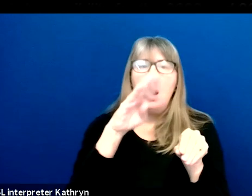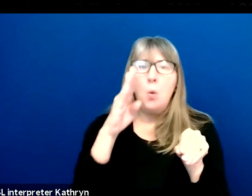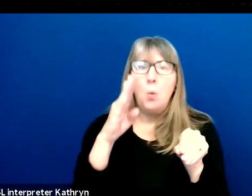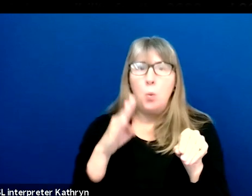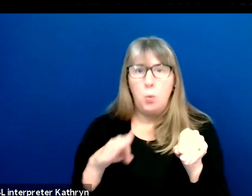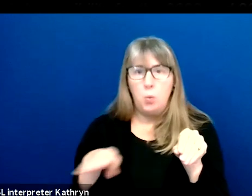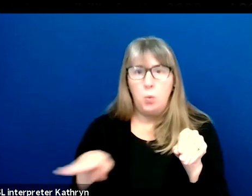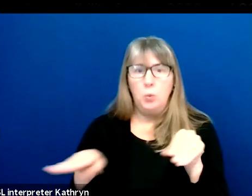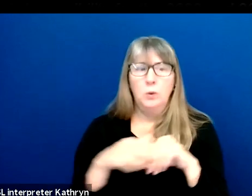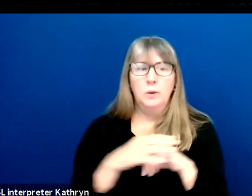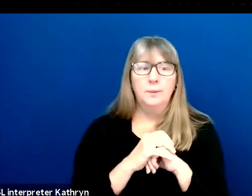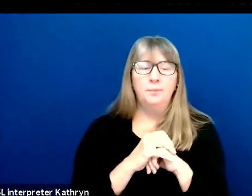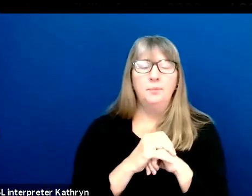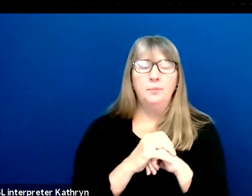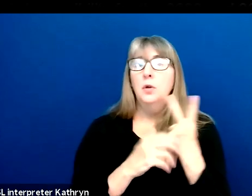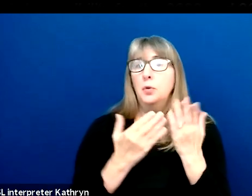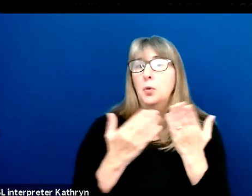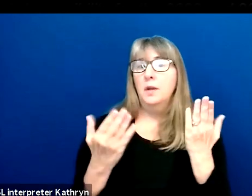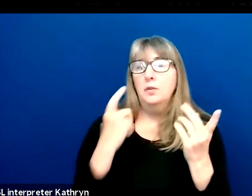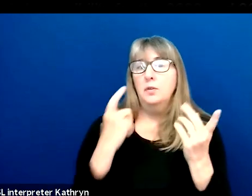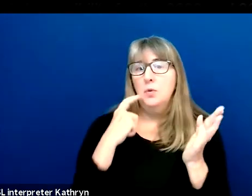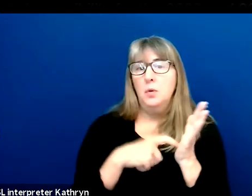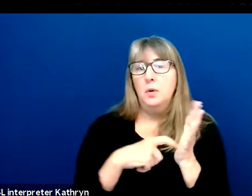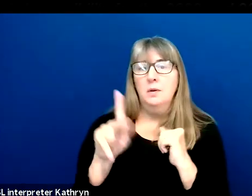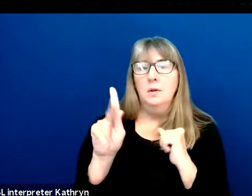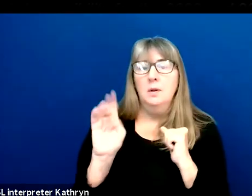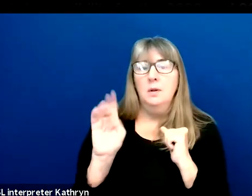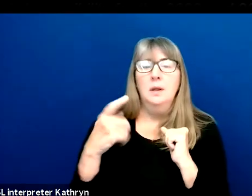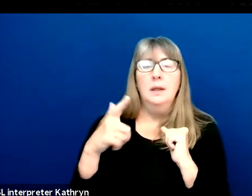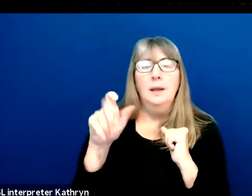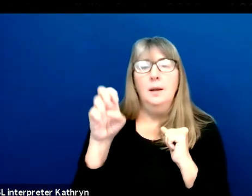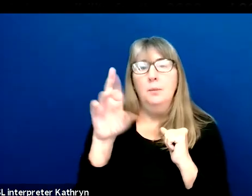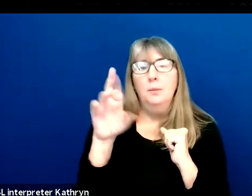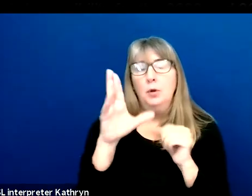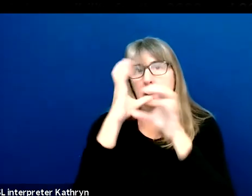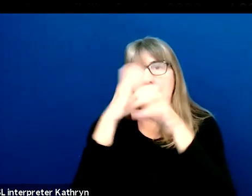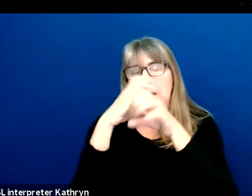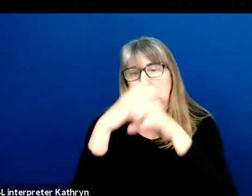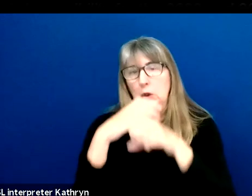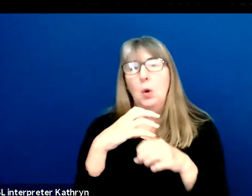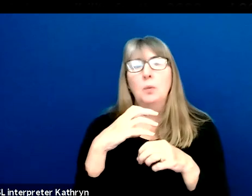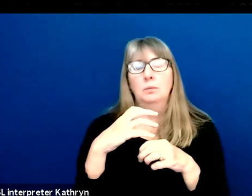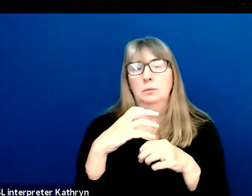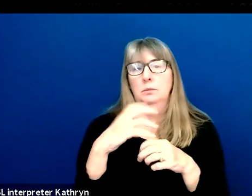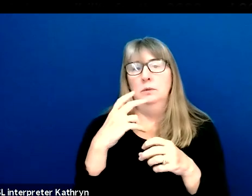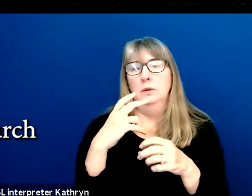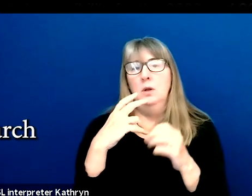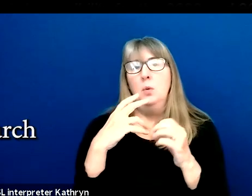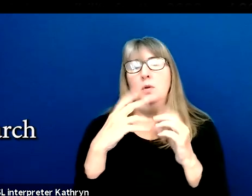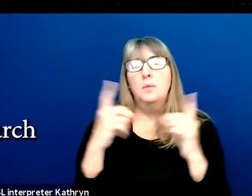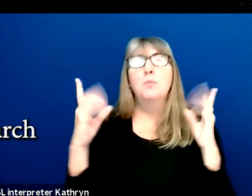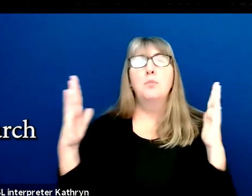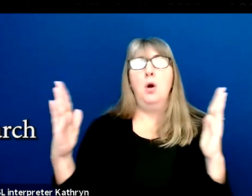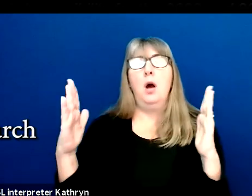So two things are noticeable. The first is that the Kepler telescope observes over a much broader band of wavelengths. But